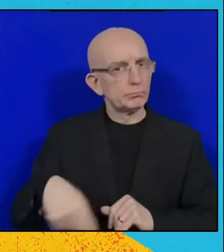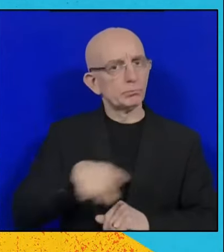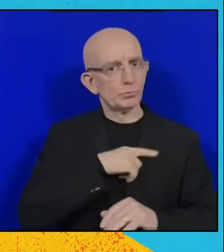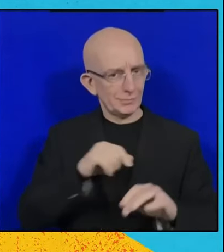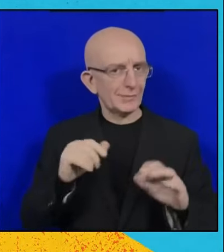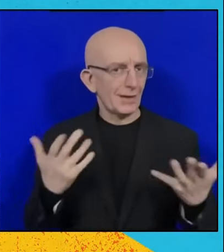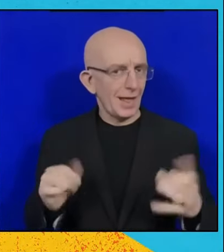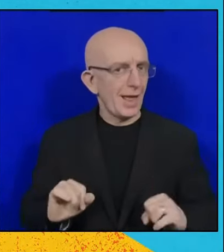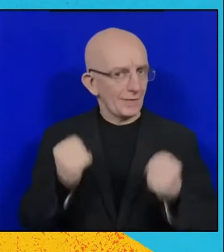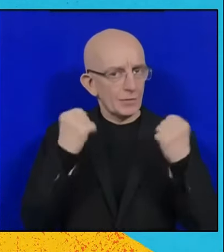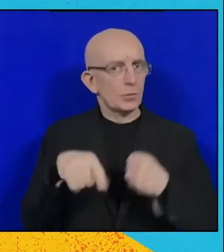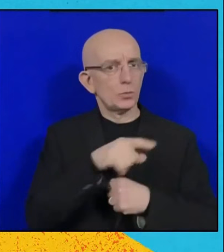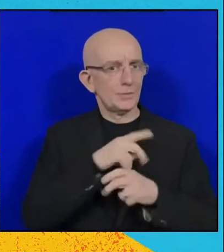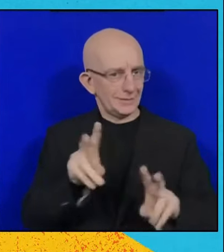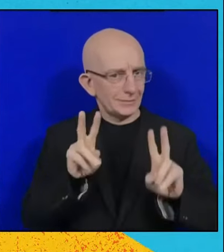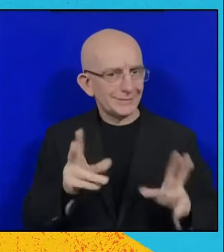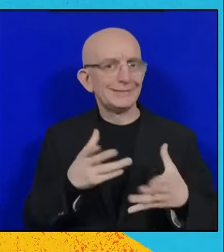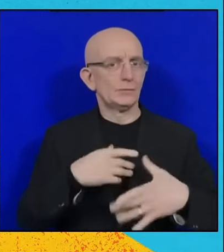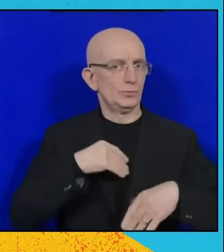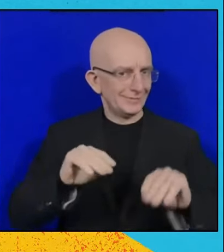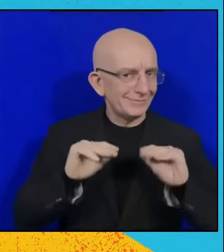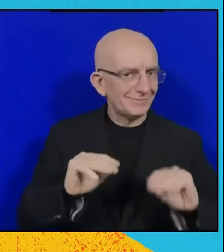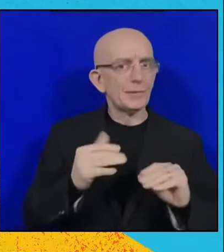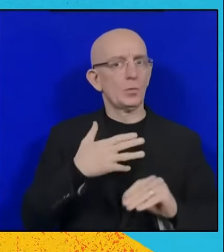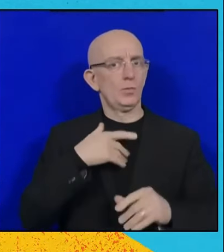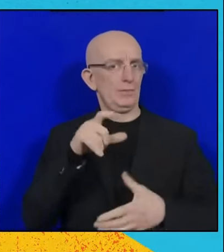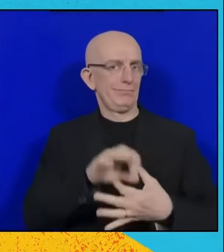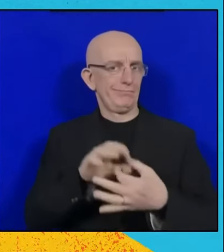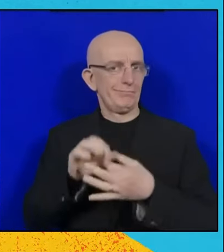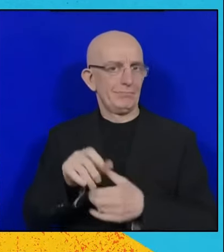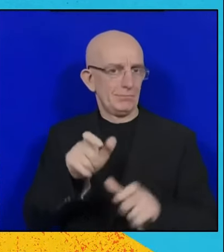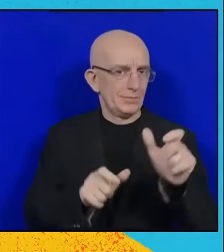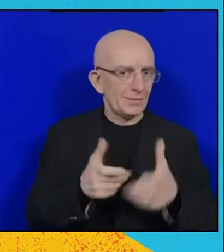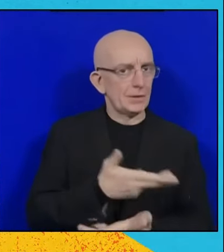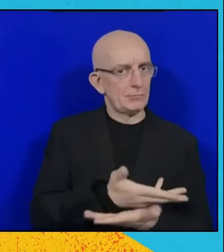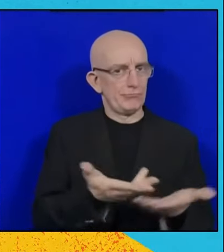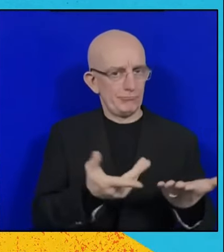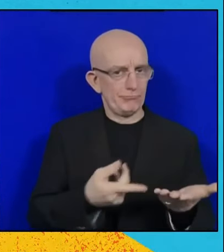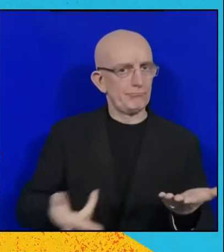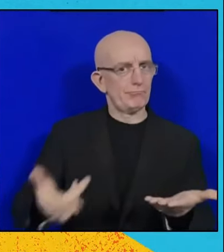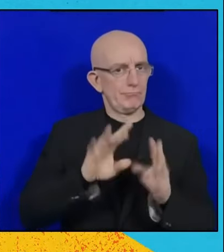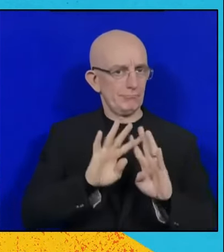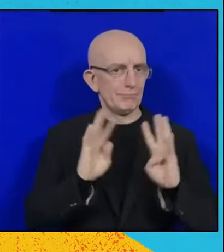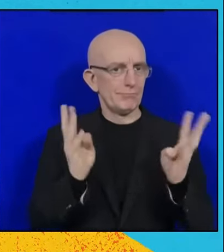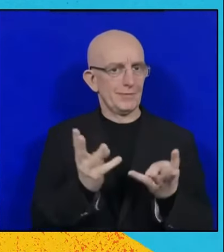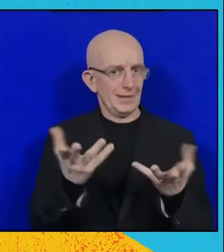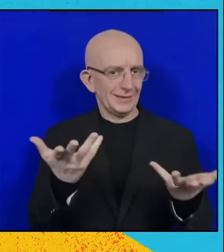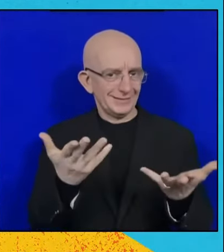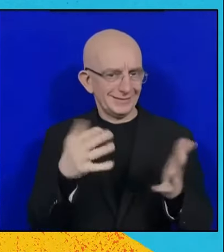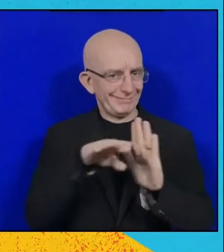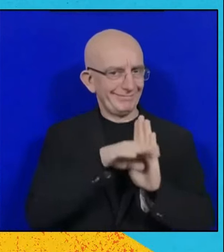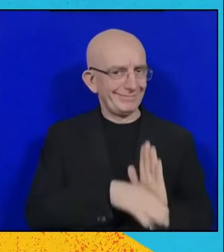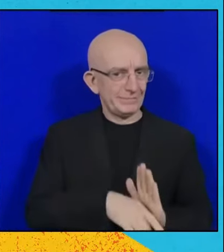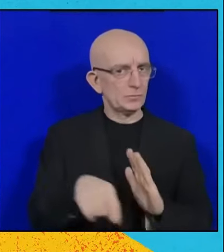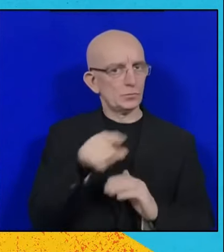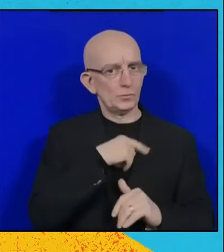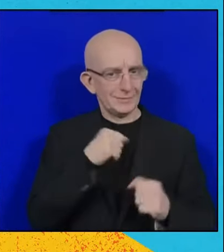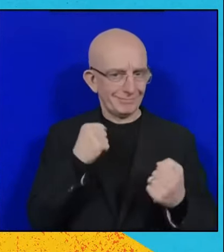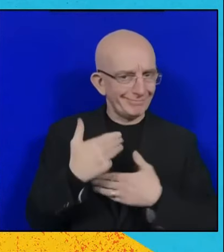present and just as much expertise as we do in organizing our future. And that has to be taken seriously. I think in a more positive